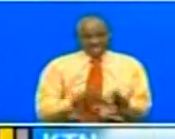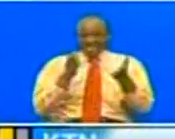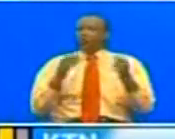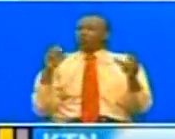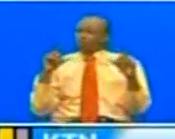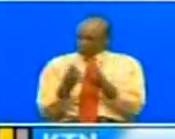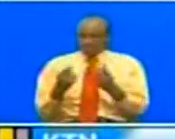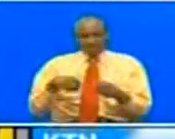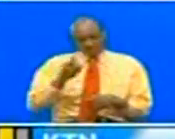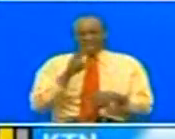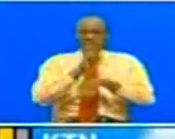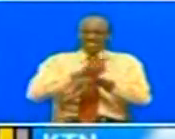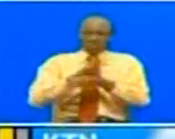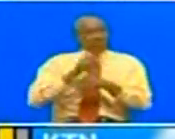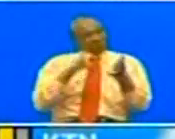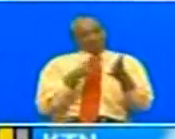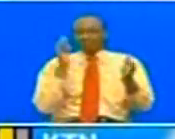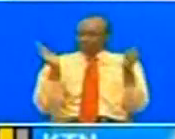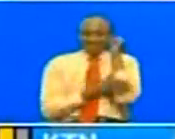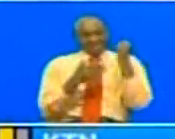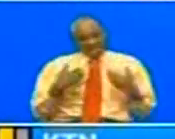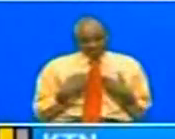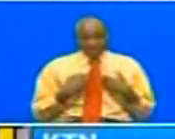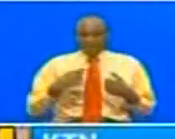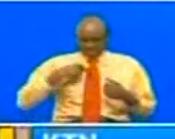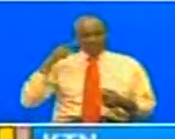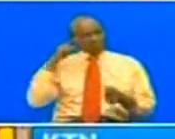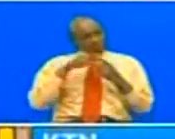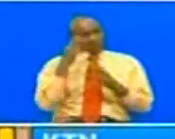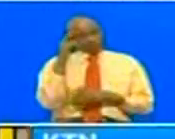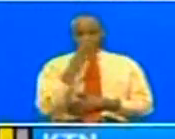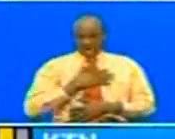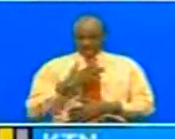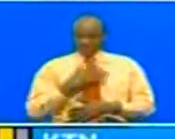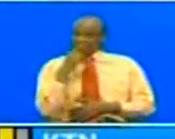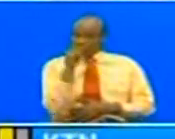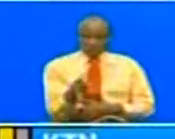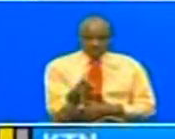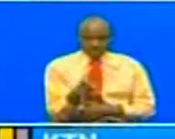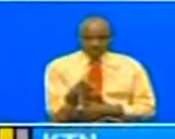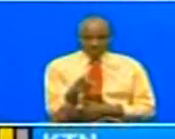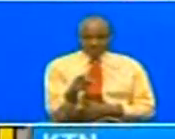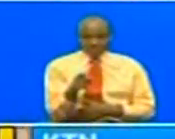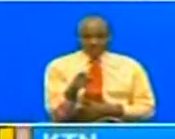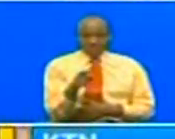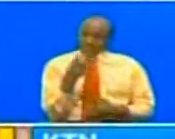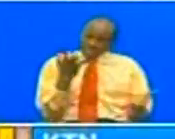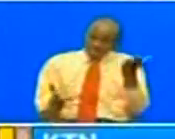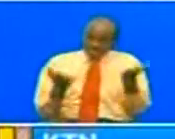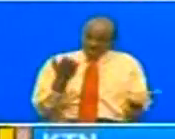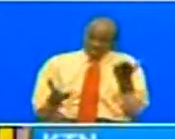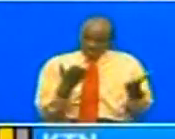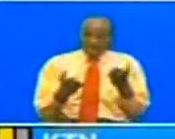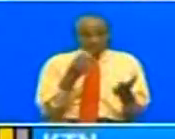players, the attitude is not right. And from my point of view, I can say that might be